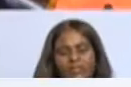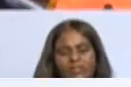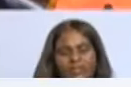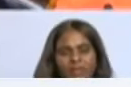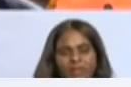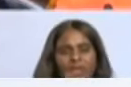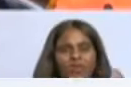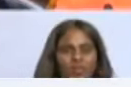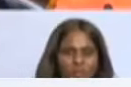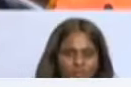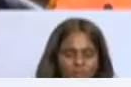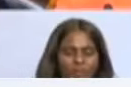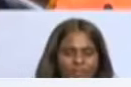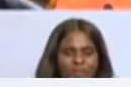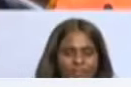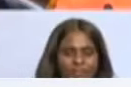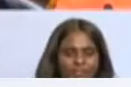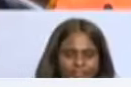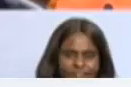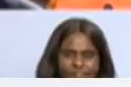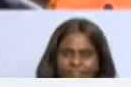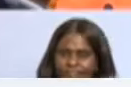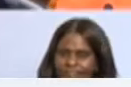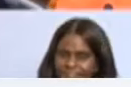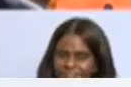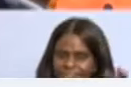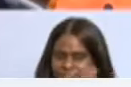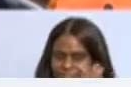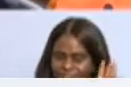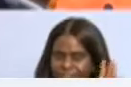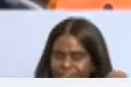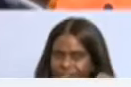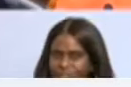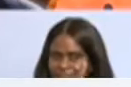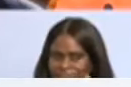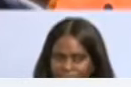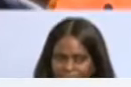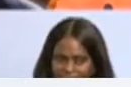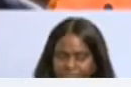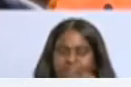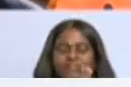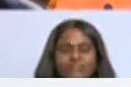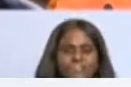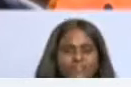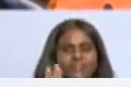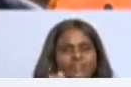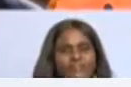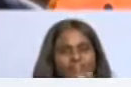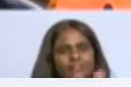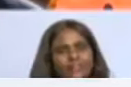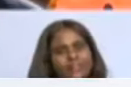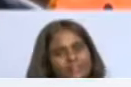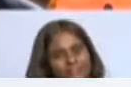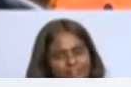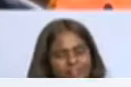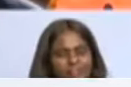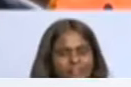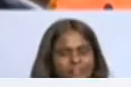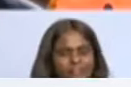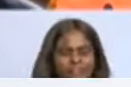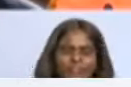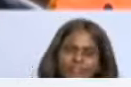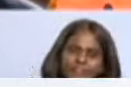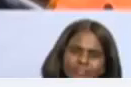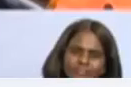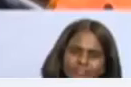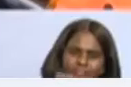Further, our free education policy is helping to curb early marriages, teen